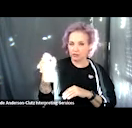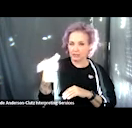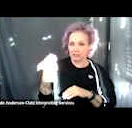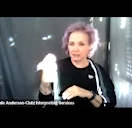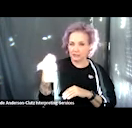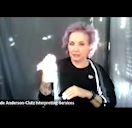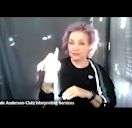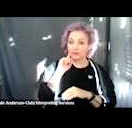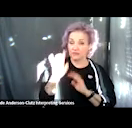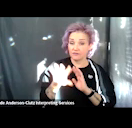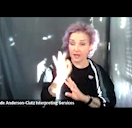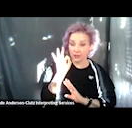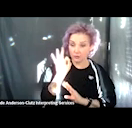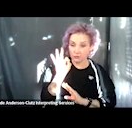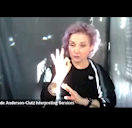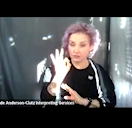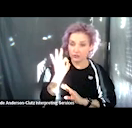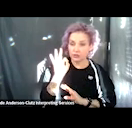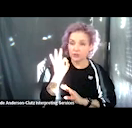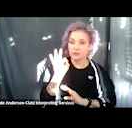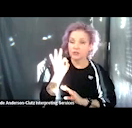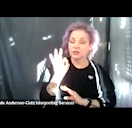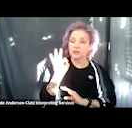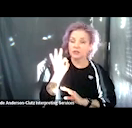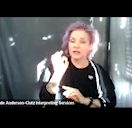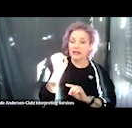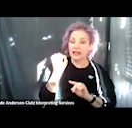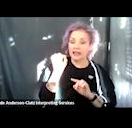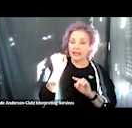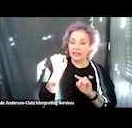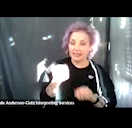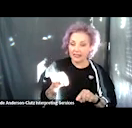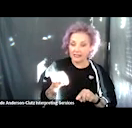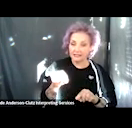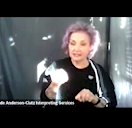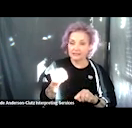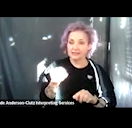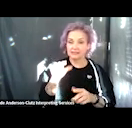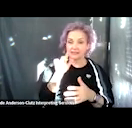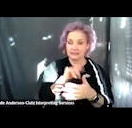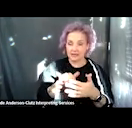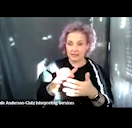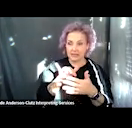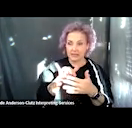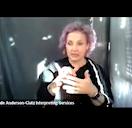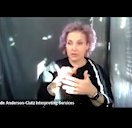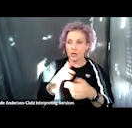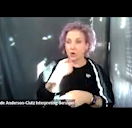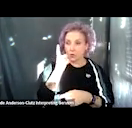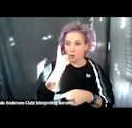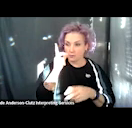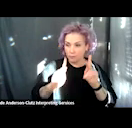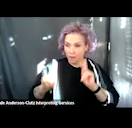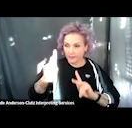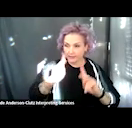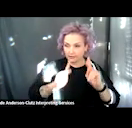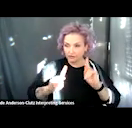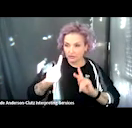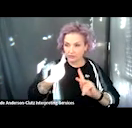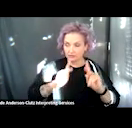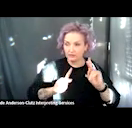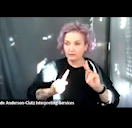in this paper, where they noticed that this one population of old order